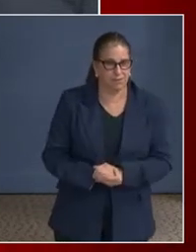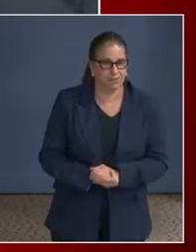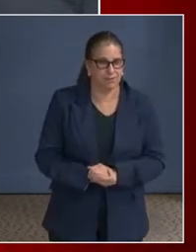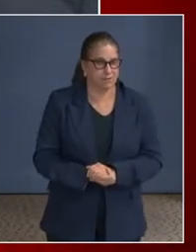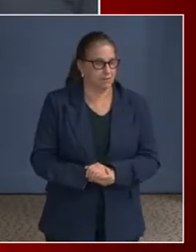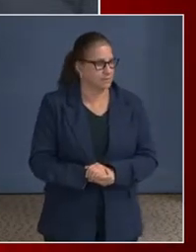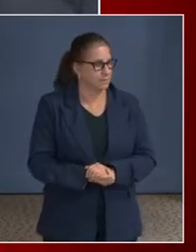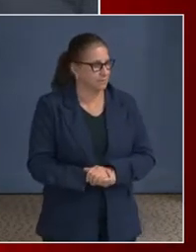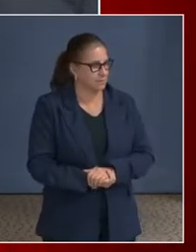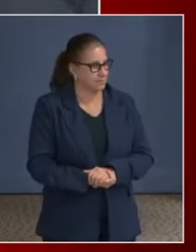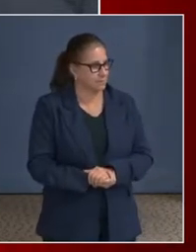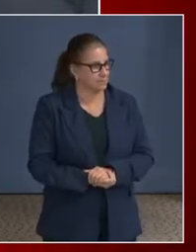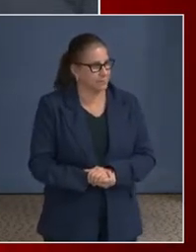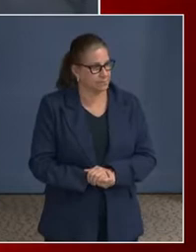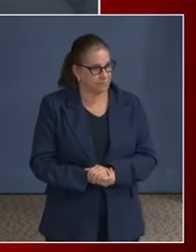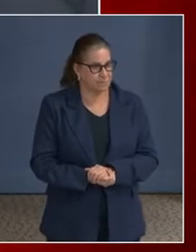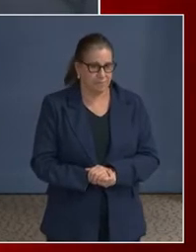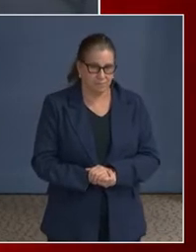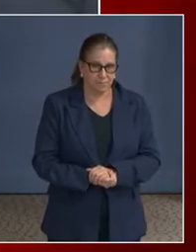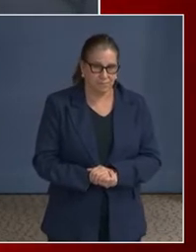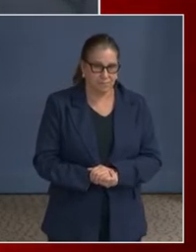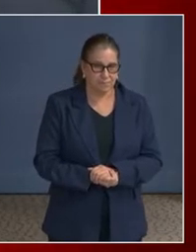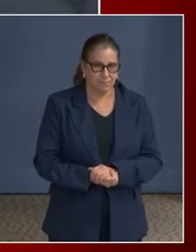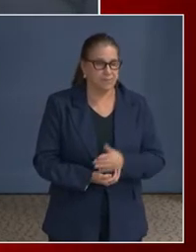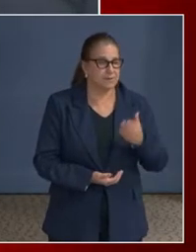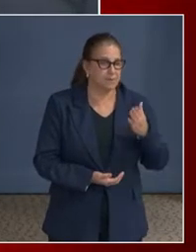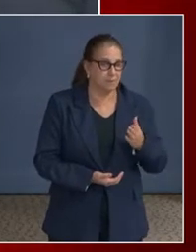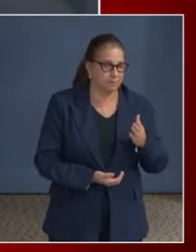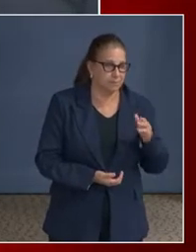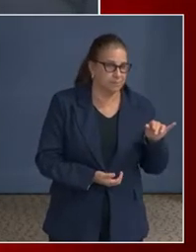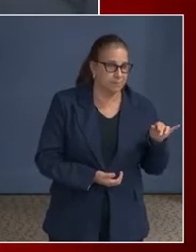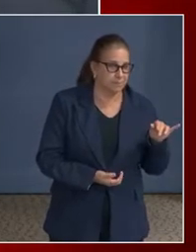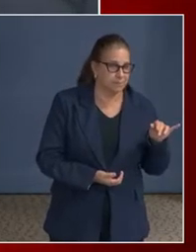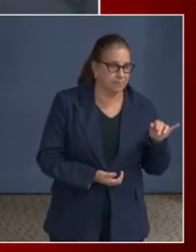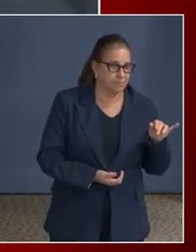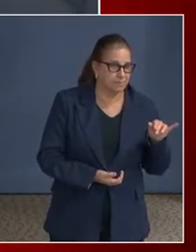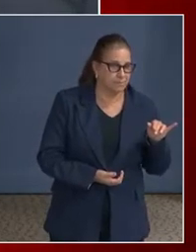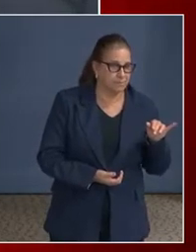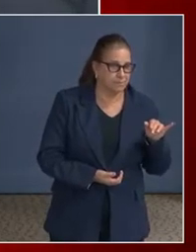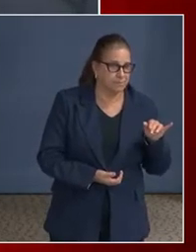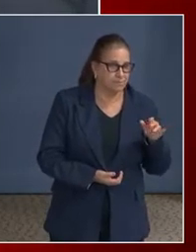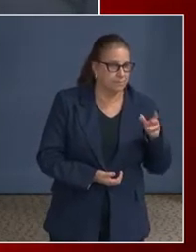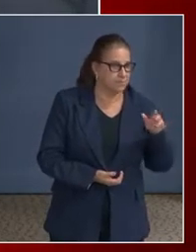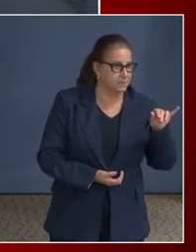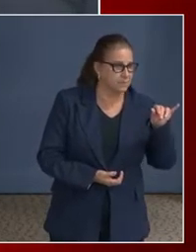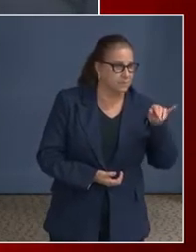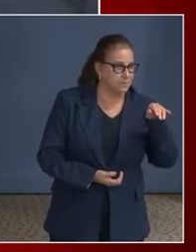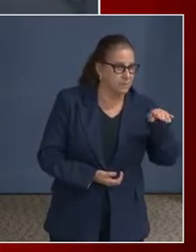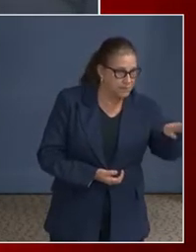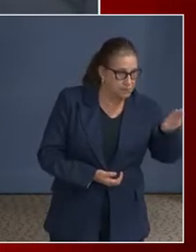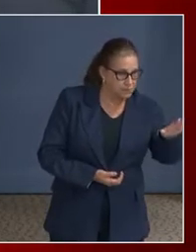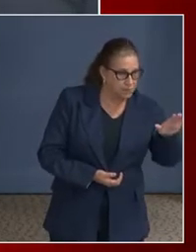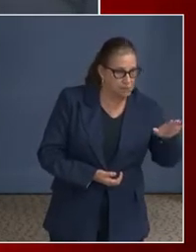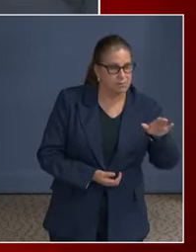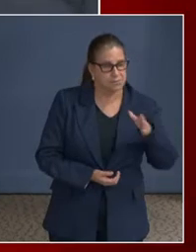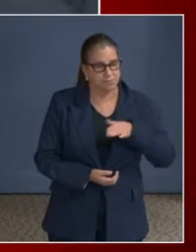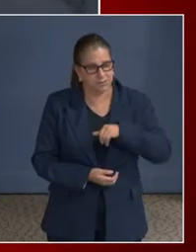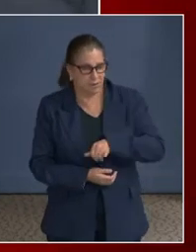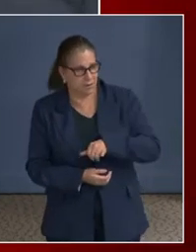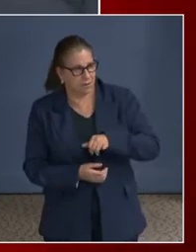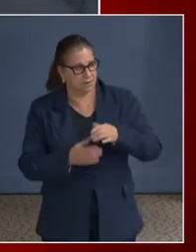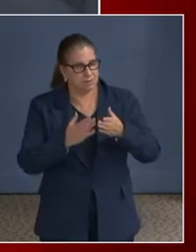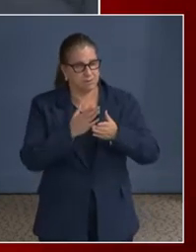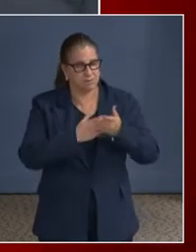them are represented by unions, and some of them are not. But the bottom line is that our employees will be asked to do